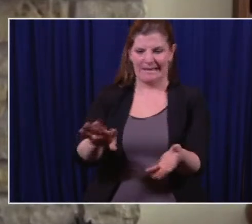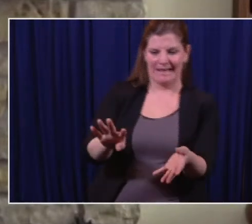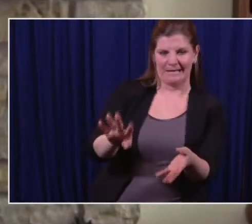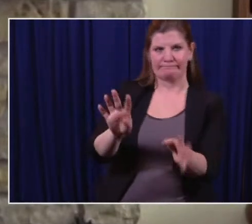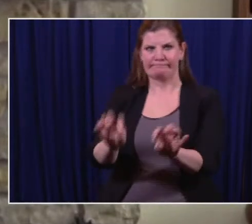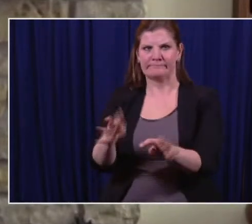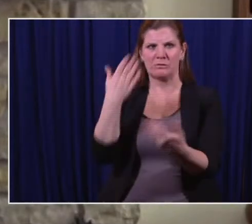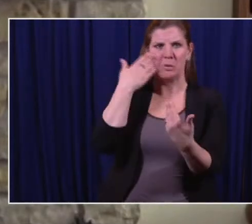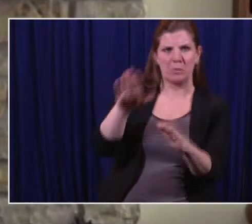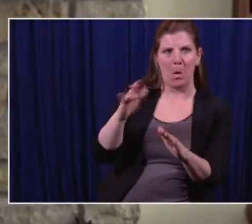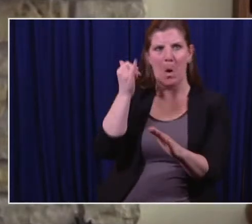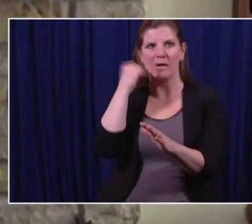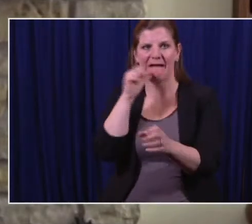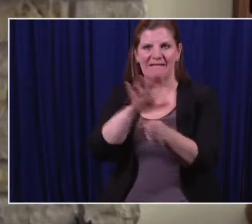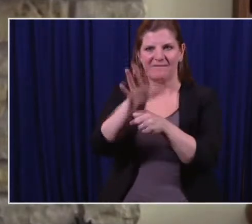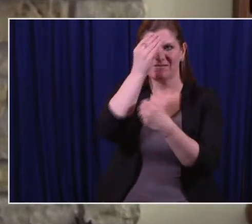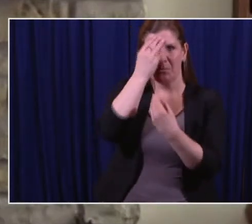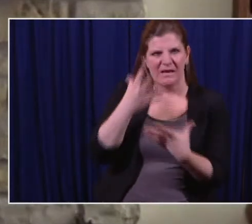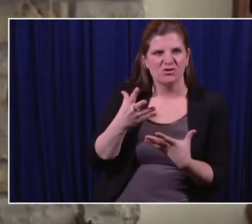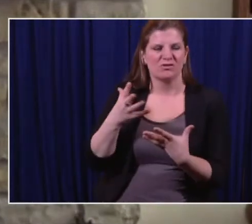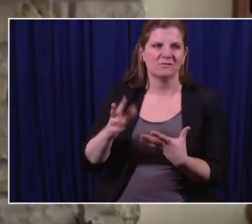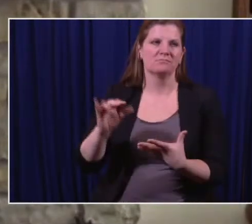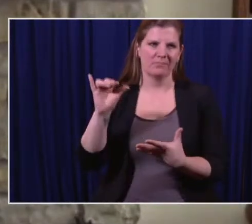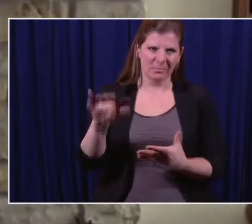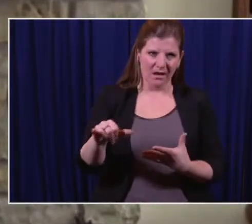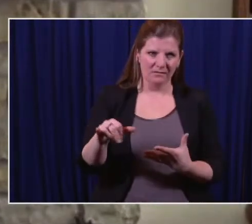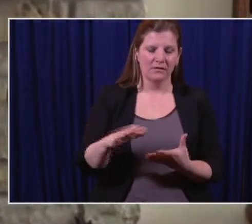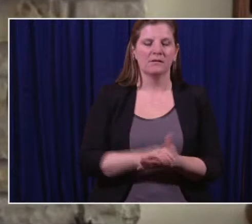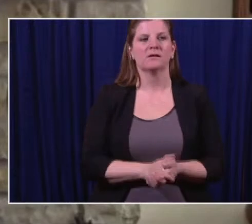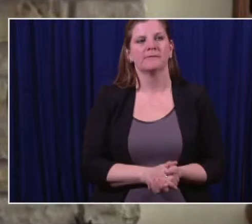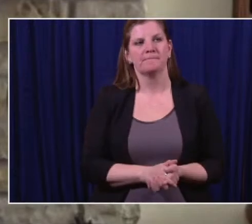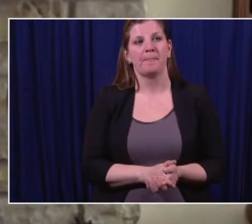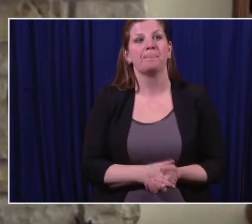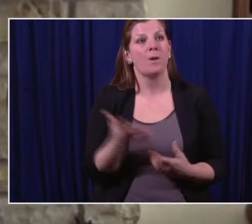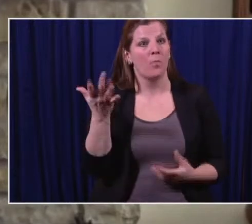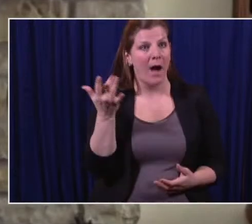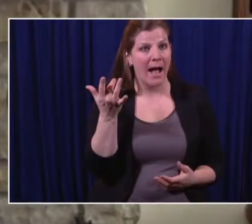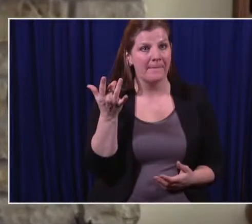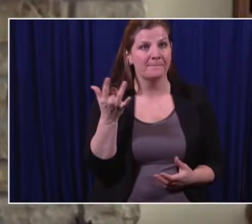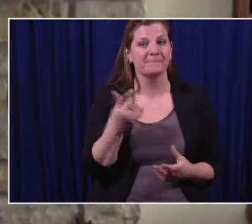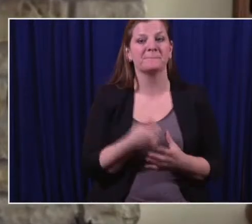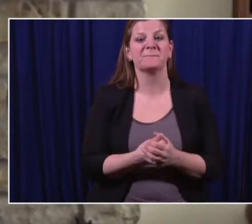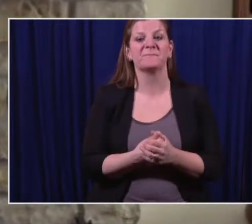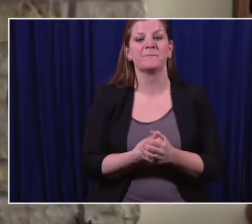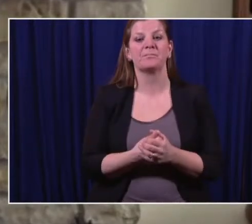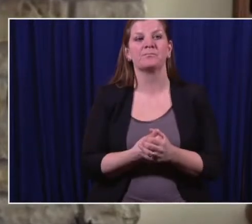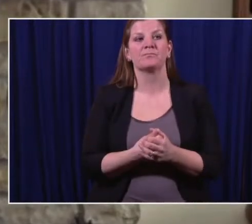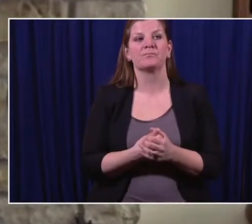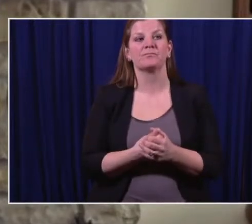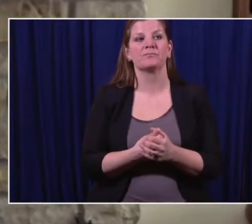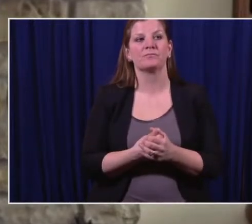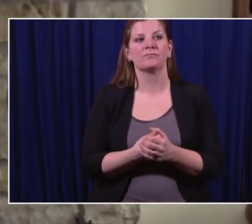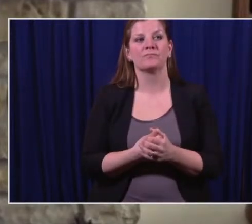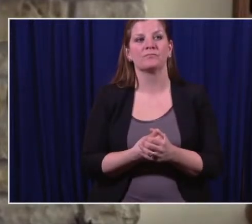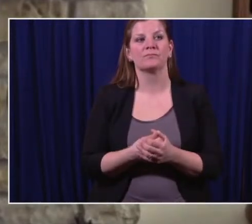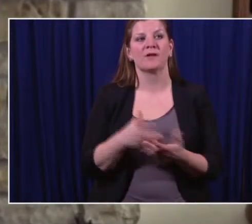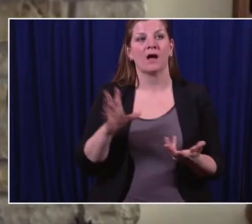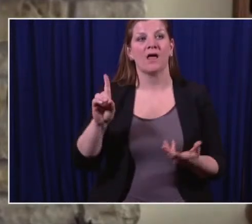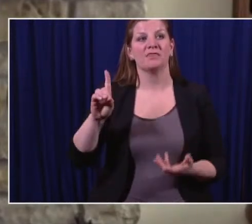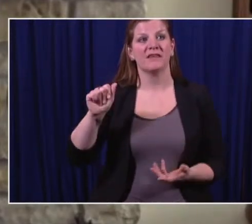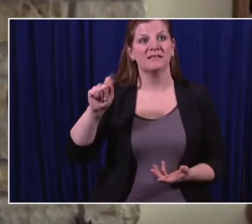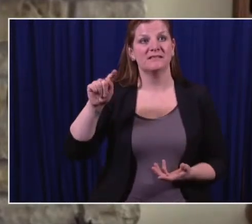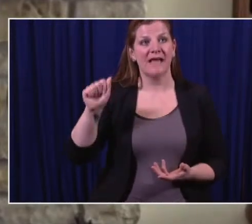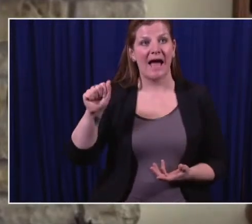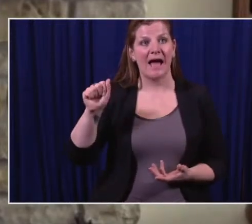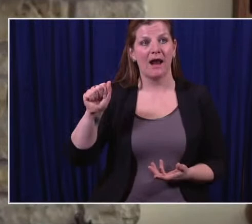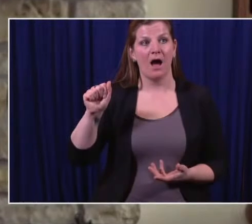him absolutely on that. This is due to the fact that names being removed from the data points